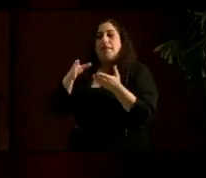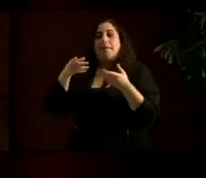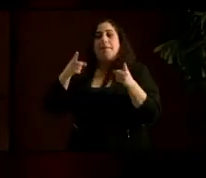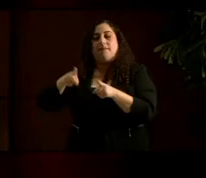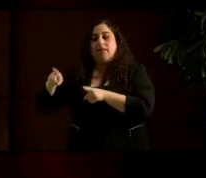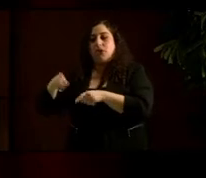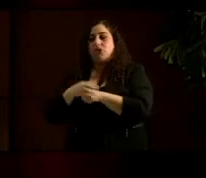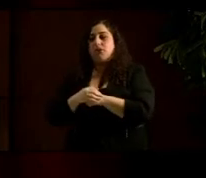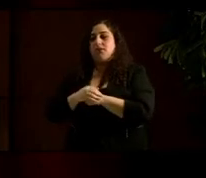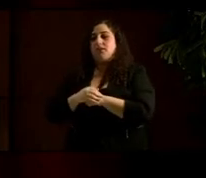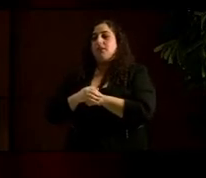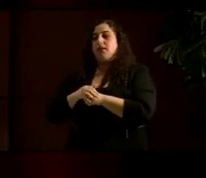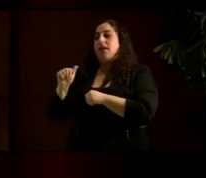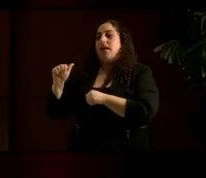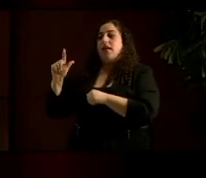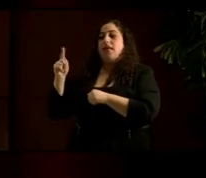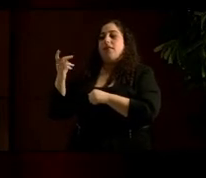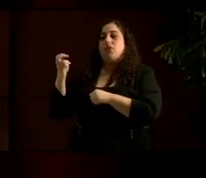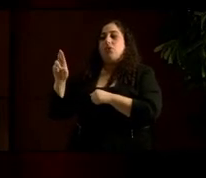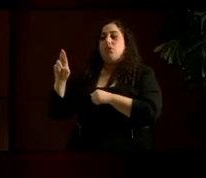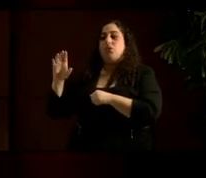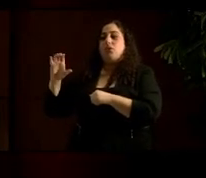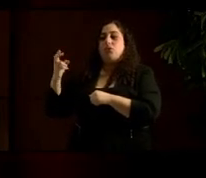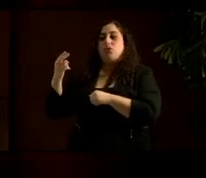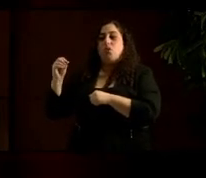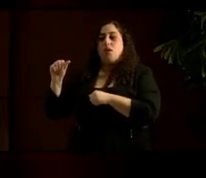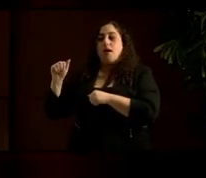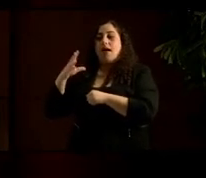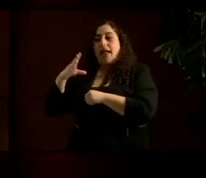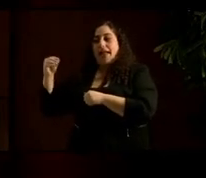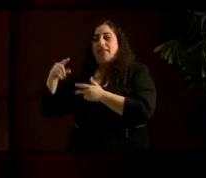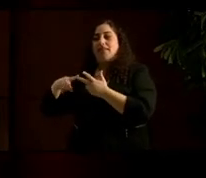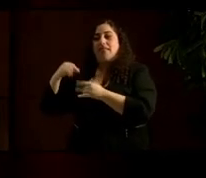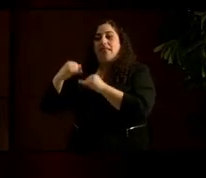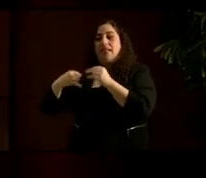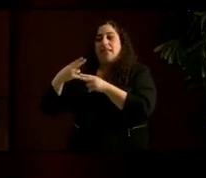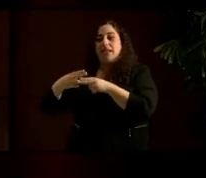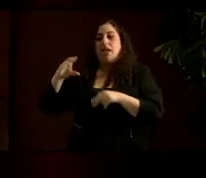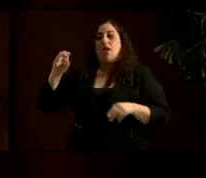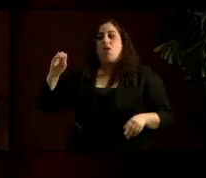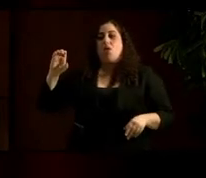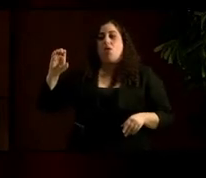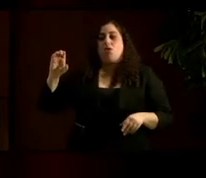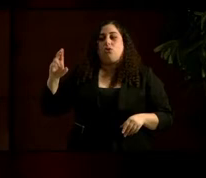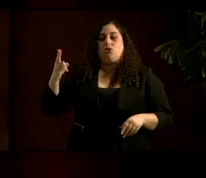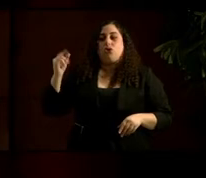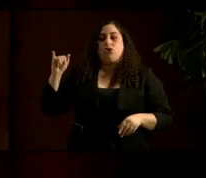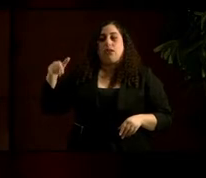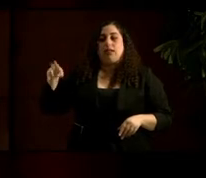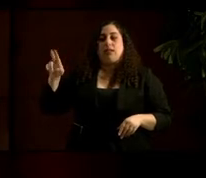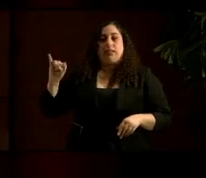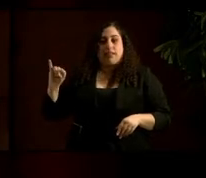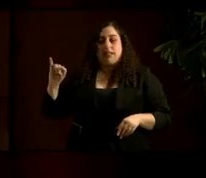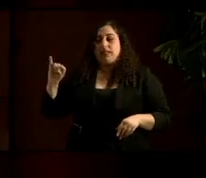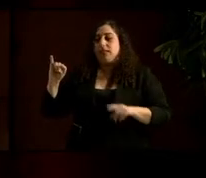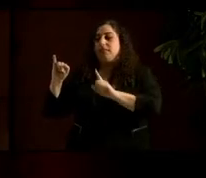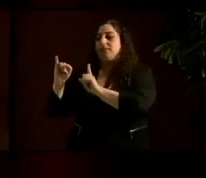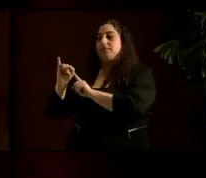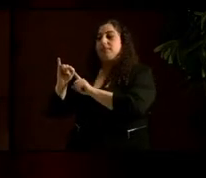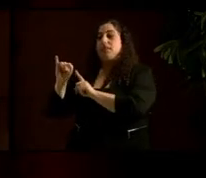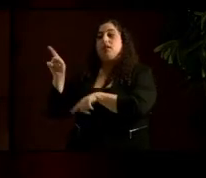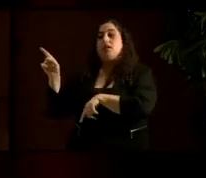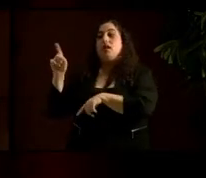Charlotte Ochiki, President of the SDSU Alumni Board of Directors. Provost Ochoa joined SDSU in July